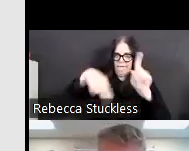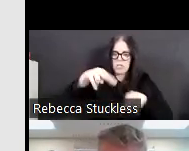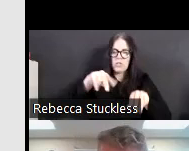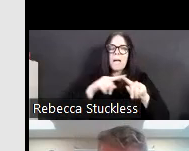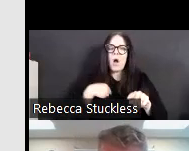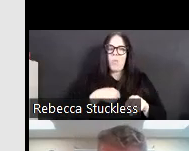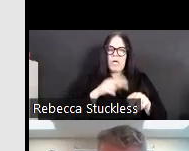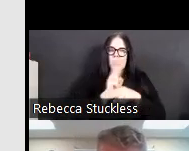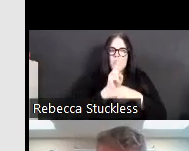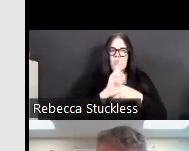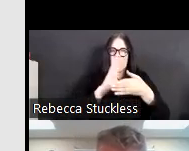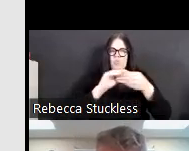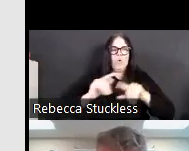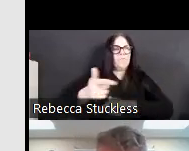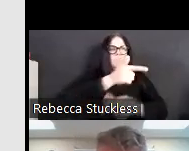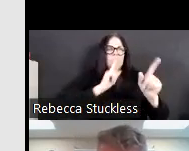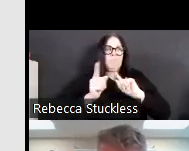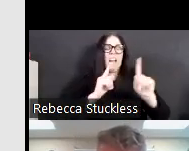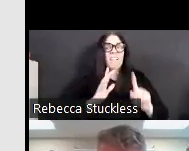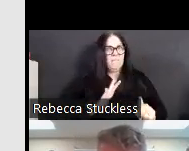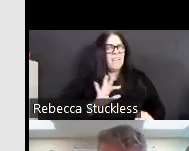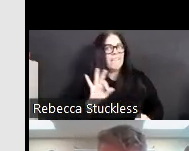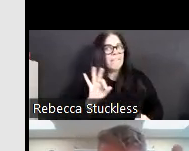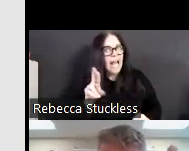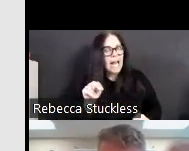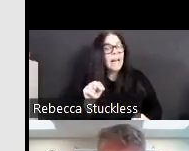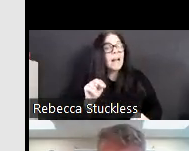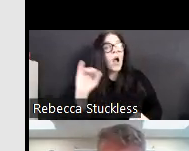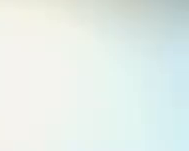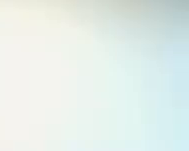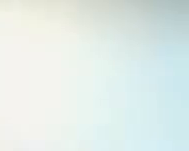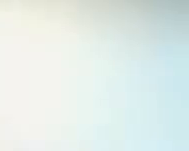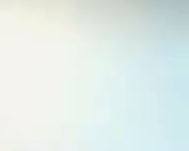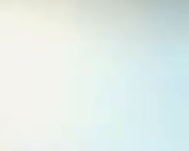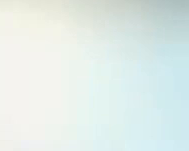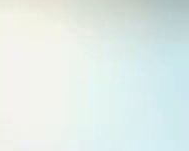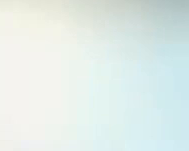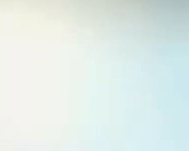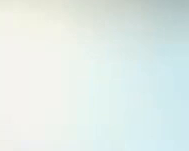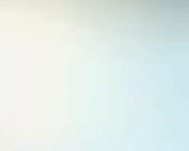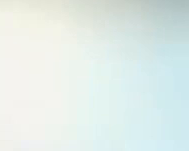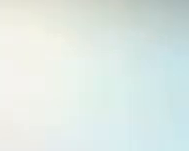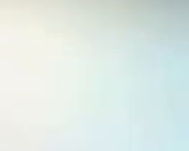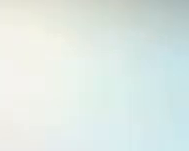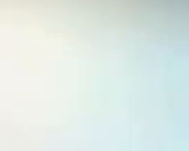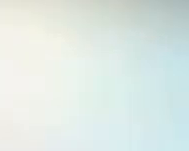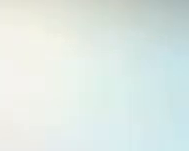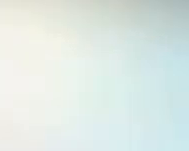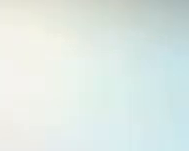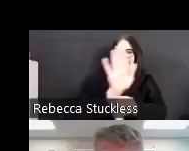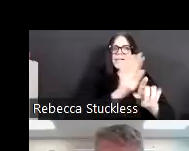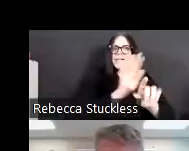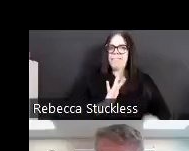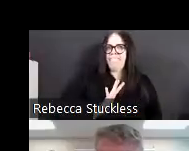format. And that's kind of like, it's actually fun. We get to know people, you know, quite a bit through that. This